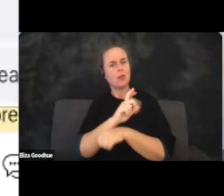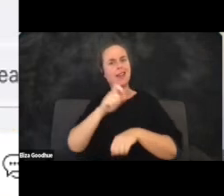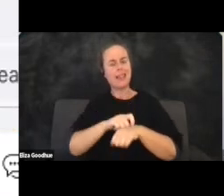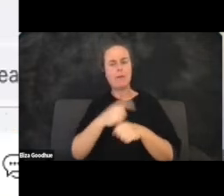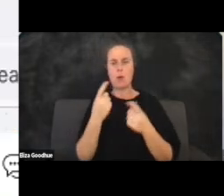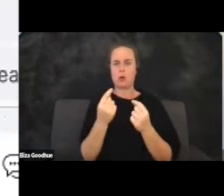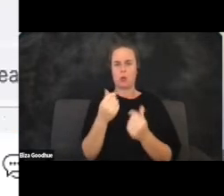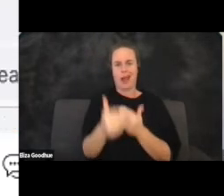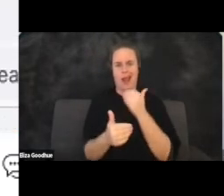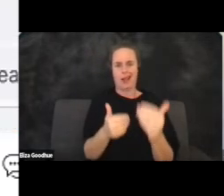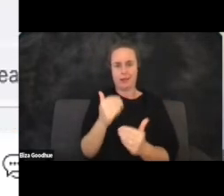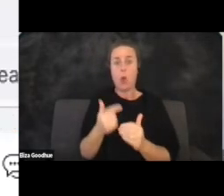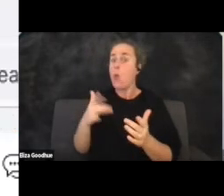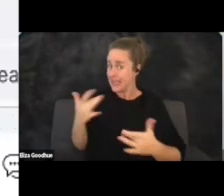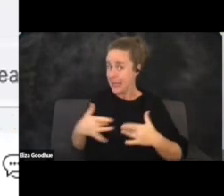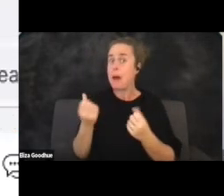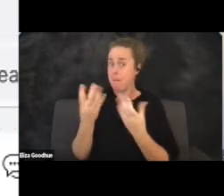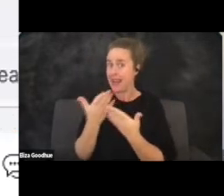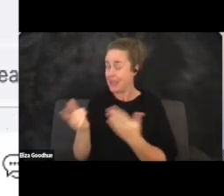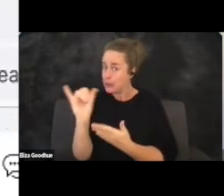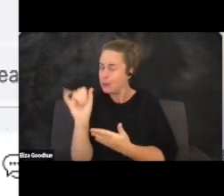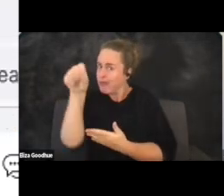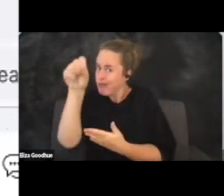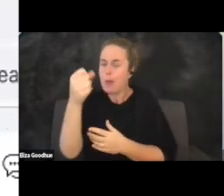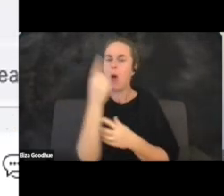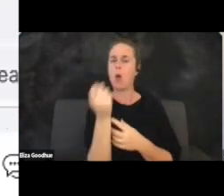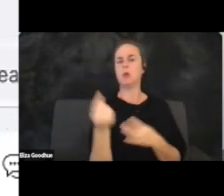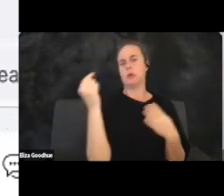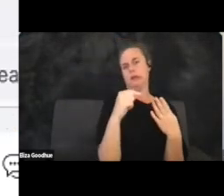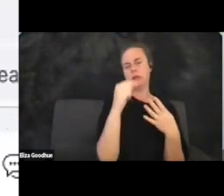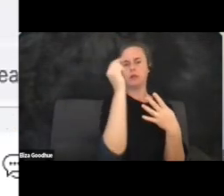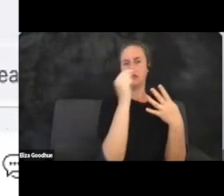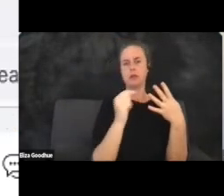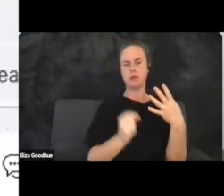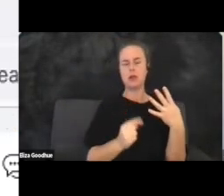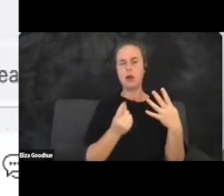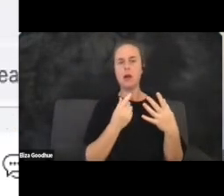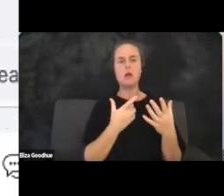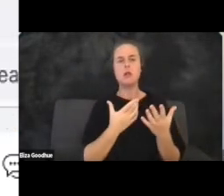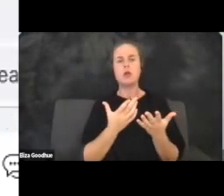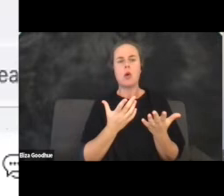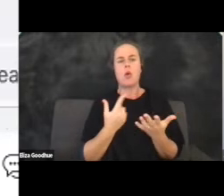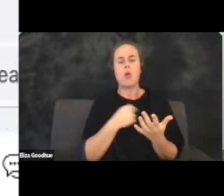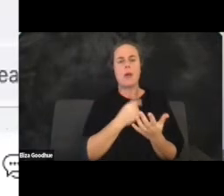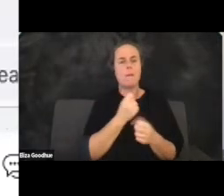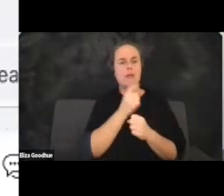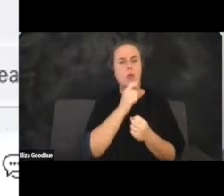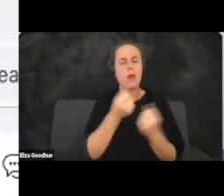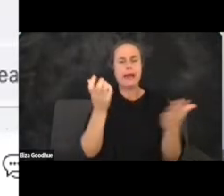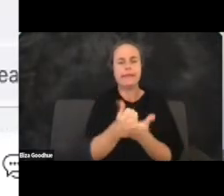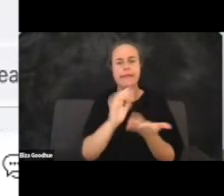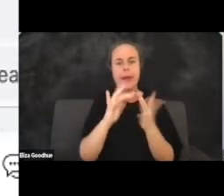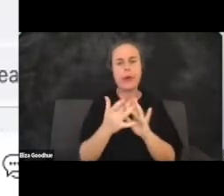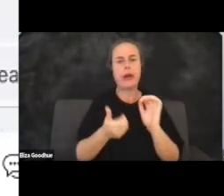took more time to go back to what are we excited about so we don't lose sight of all the fantastic growth and networking and collaboration